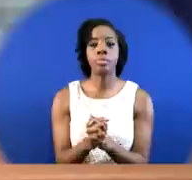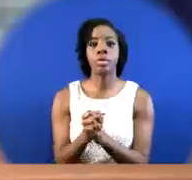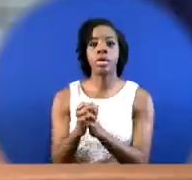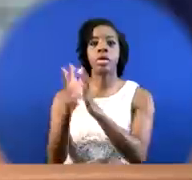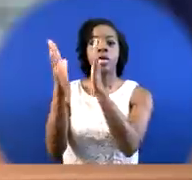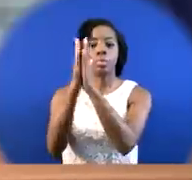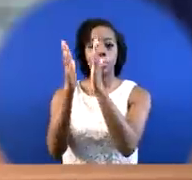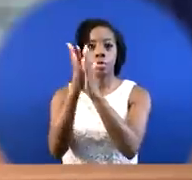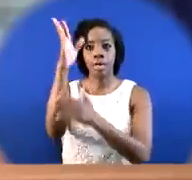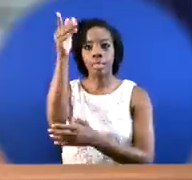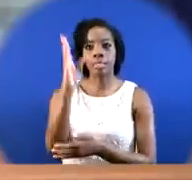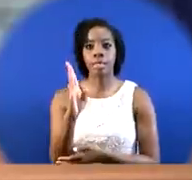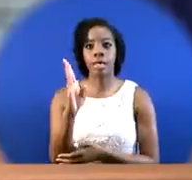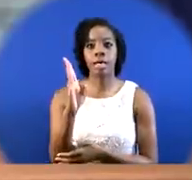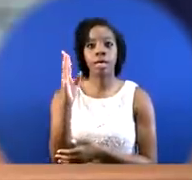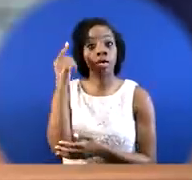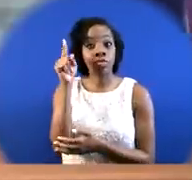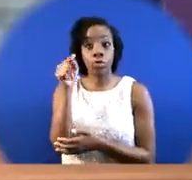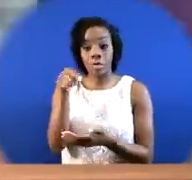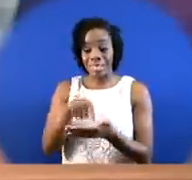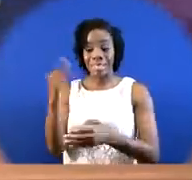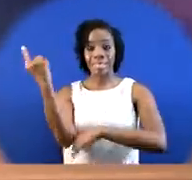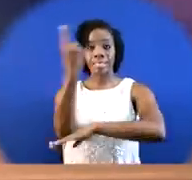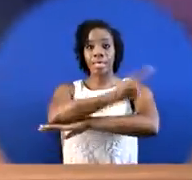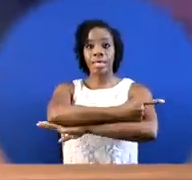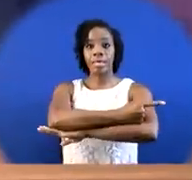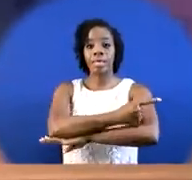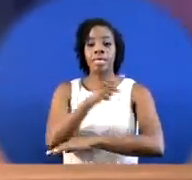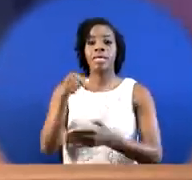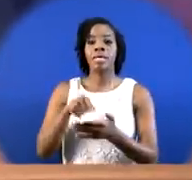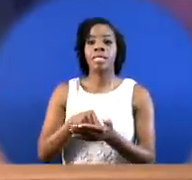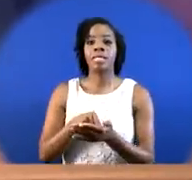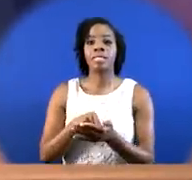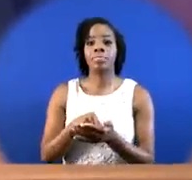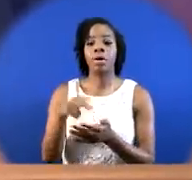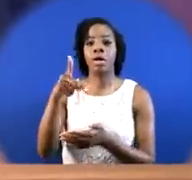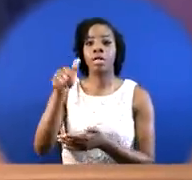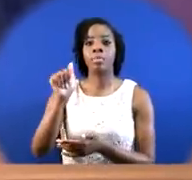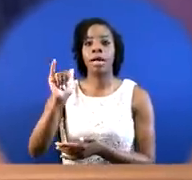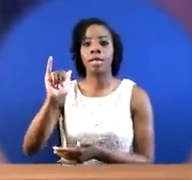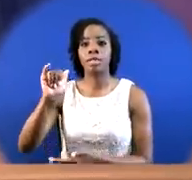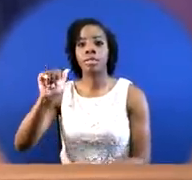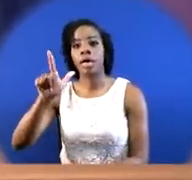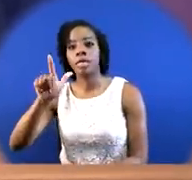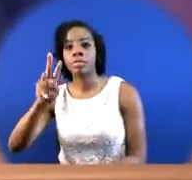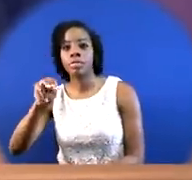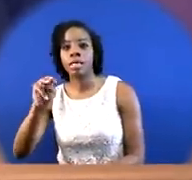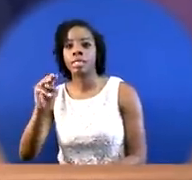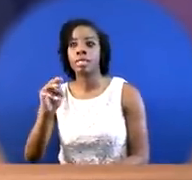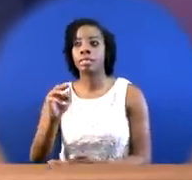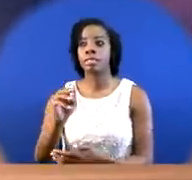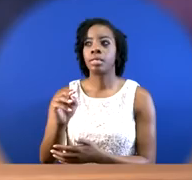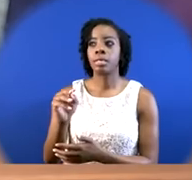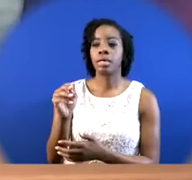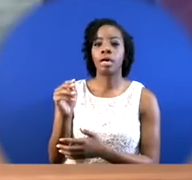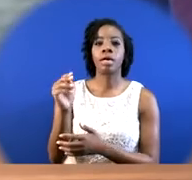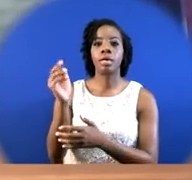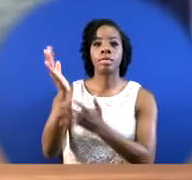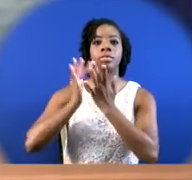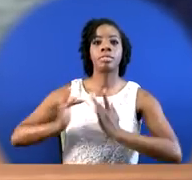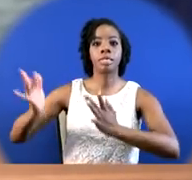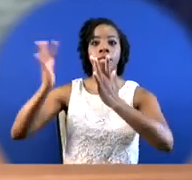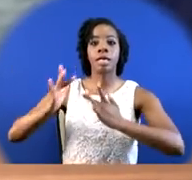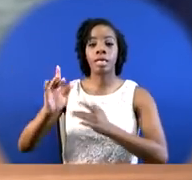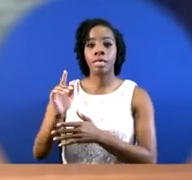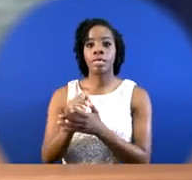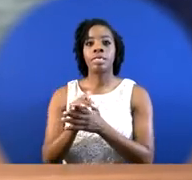Praise God for this day, this Palm Sunday, this first Sunday, this